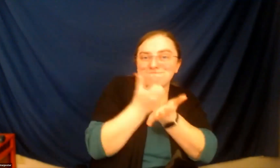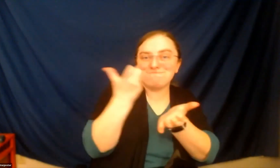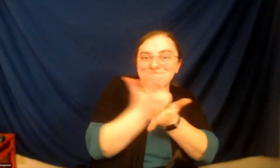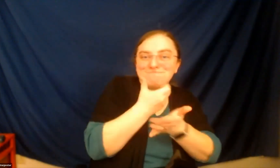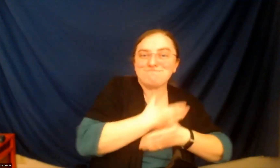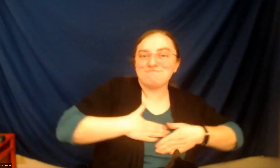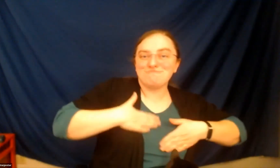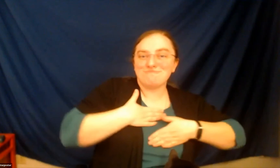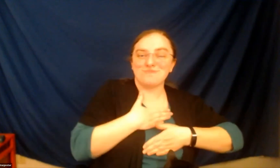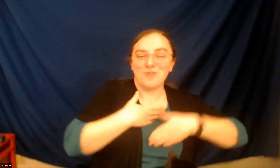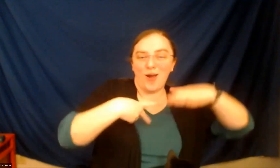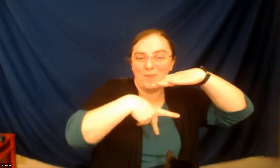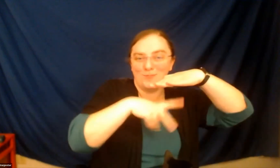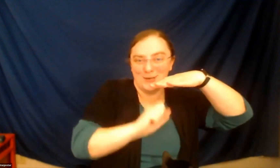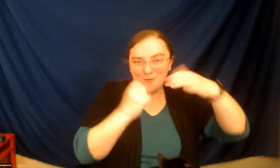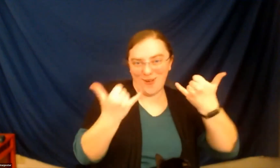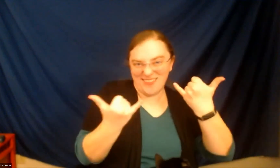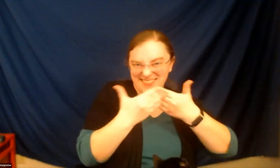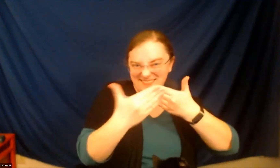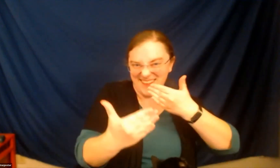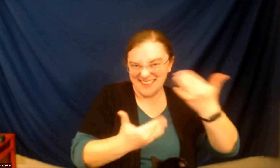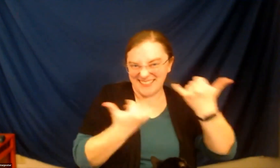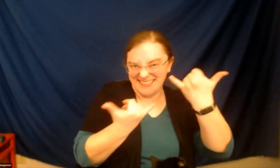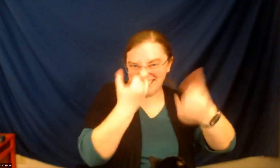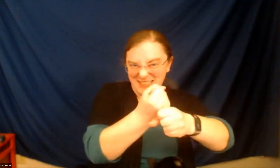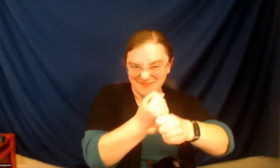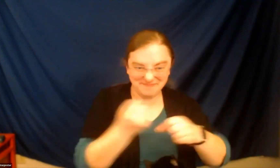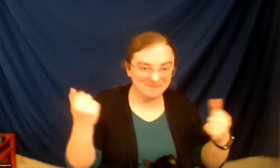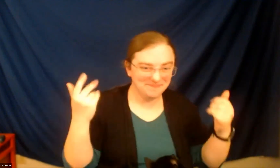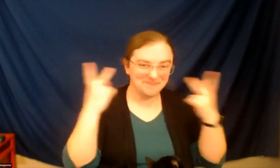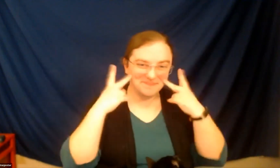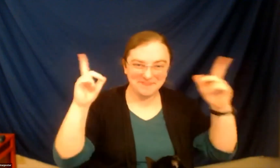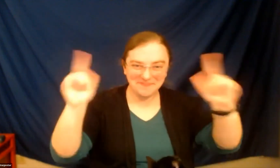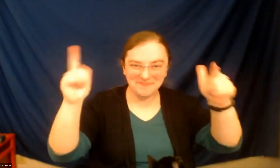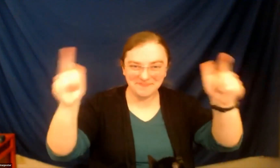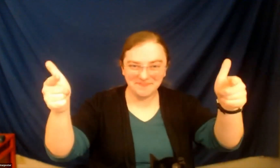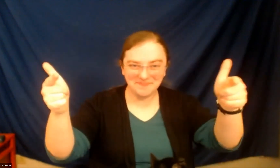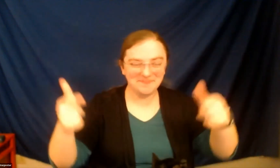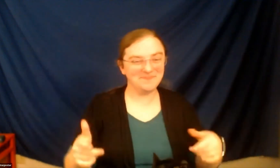to kindergarten next year. It'll be really fun to see folks having that